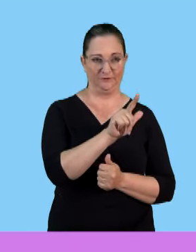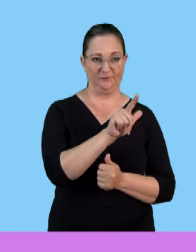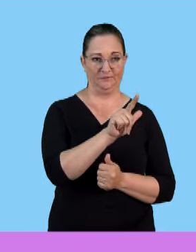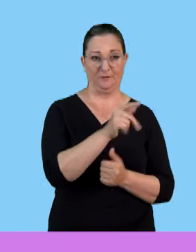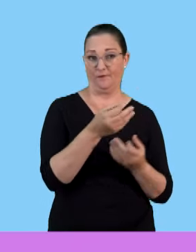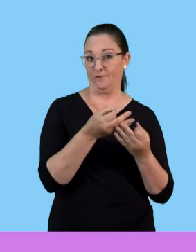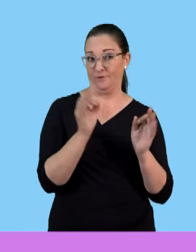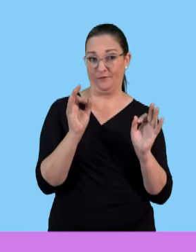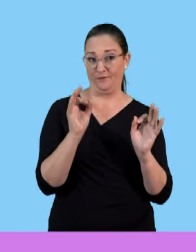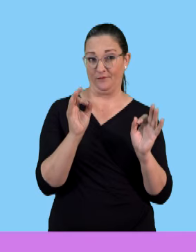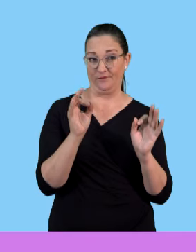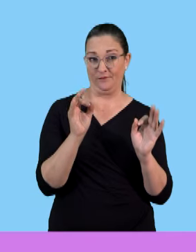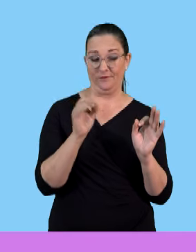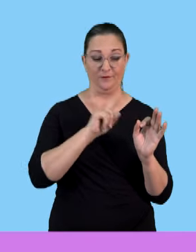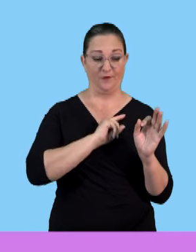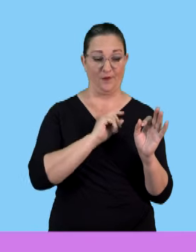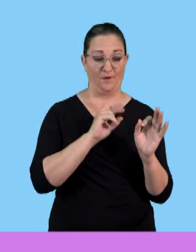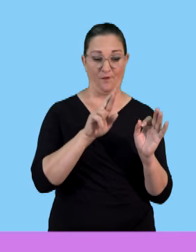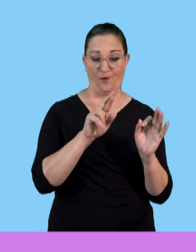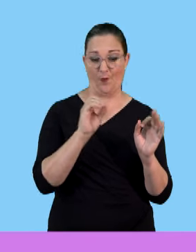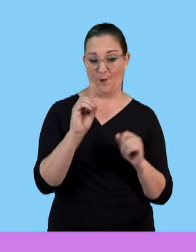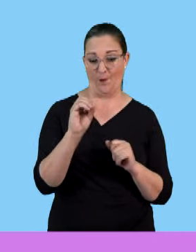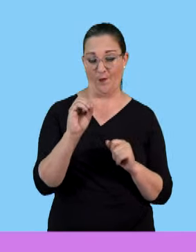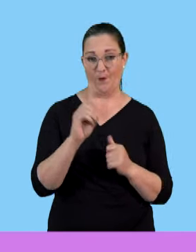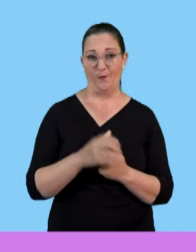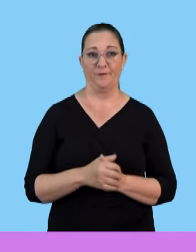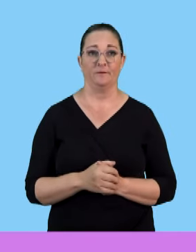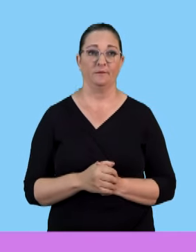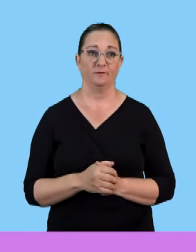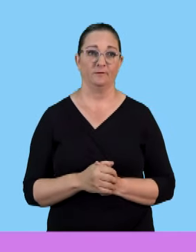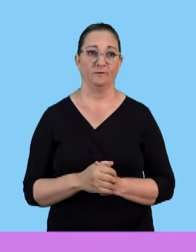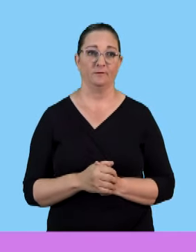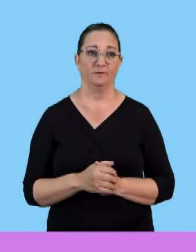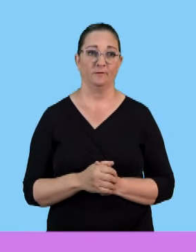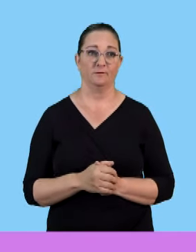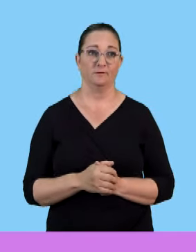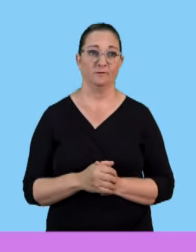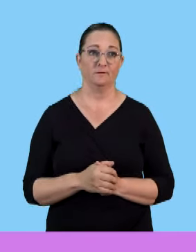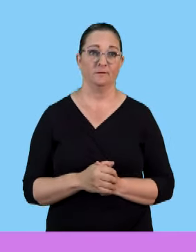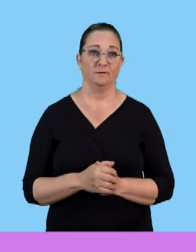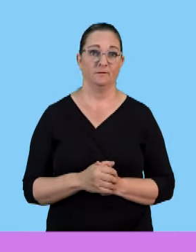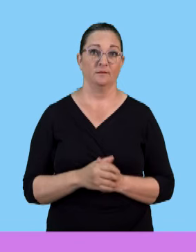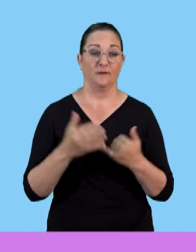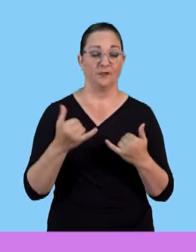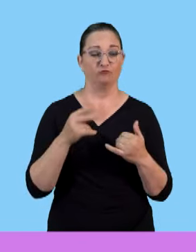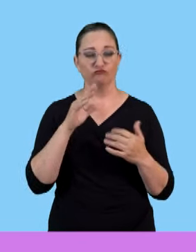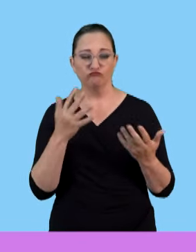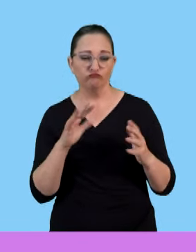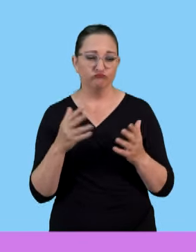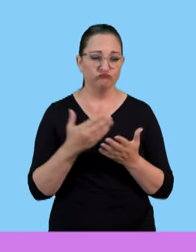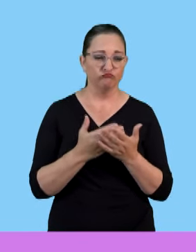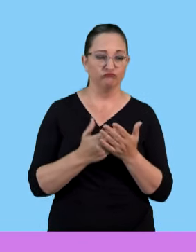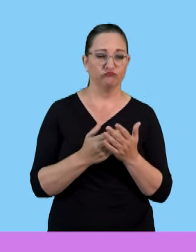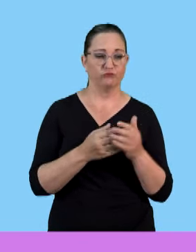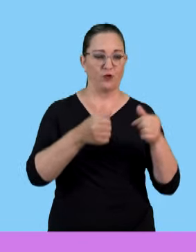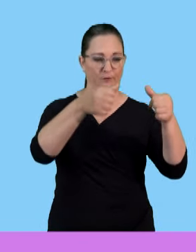6 kiloliters. So if something is for free, meaning it's 0 rand. Then, carefully look at how we